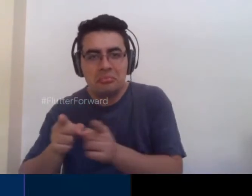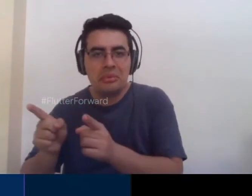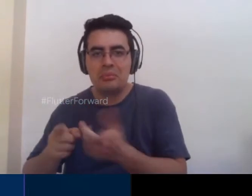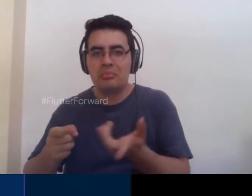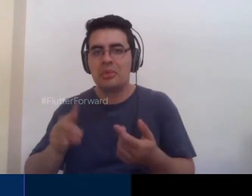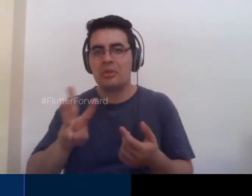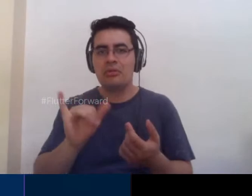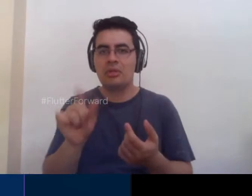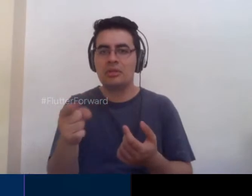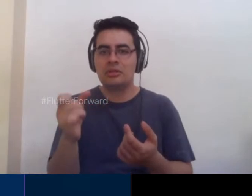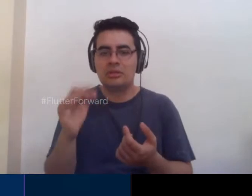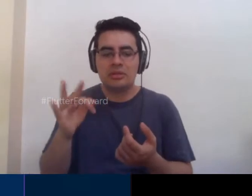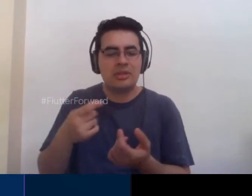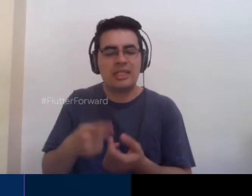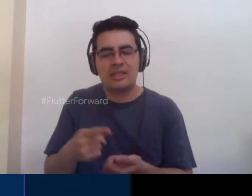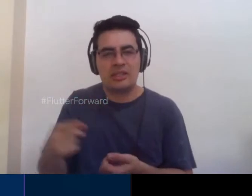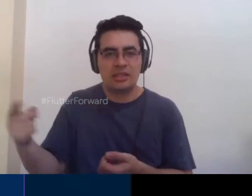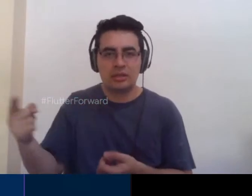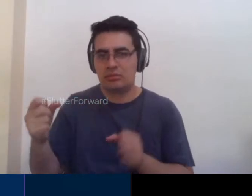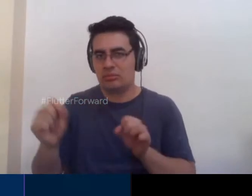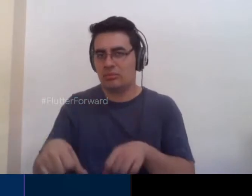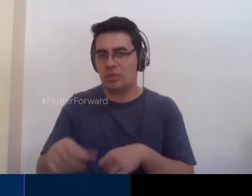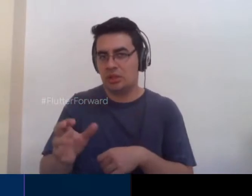as longer podcast-style content.